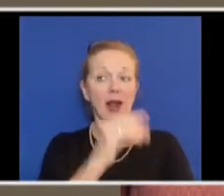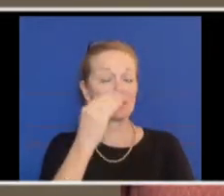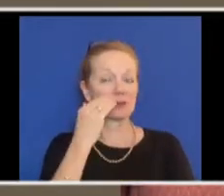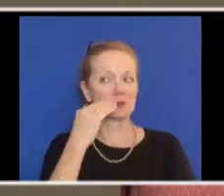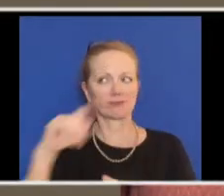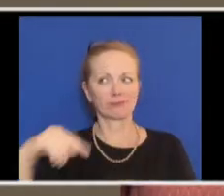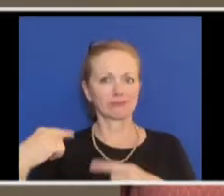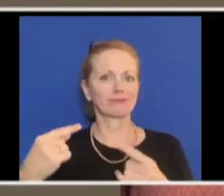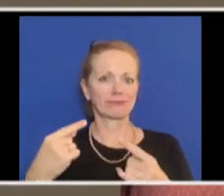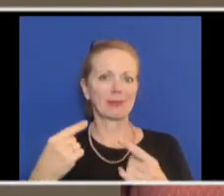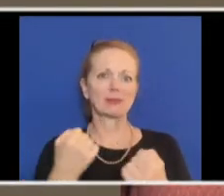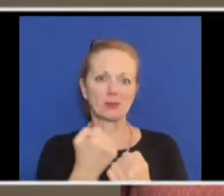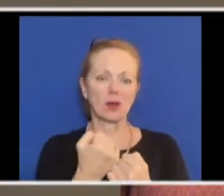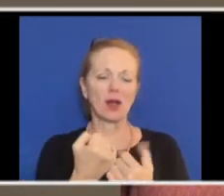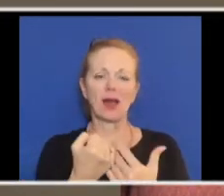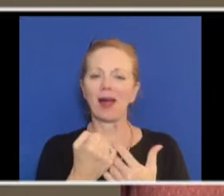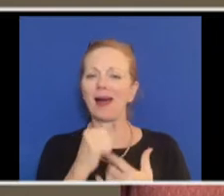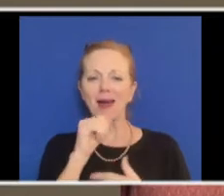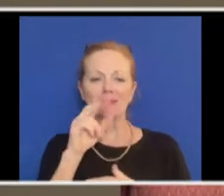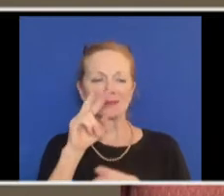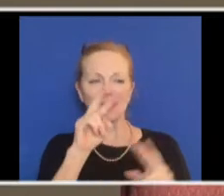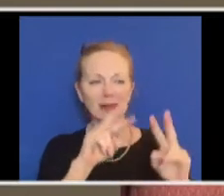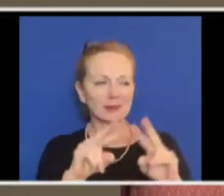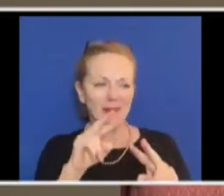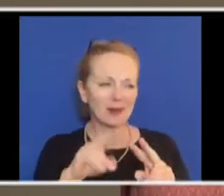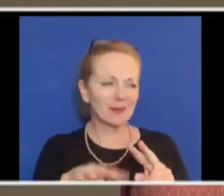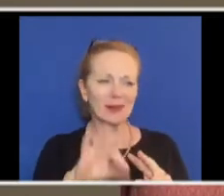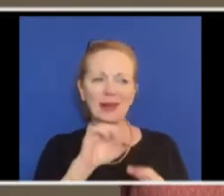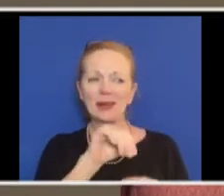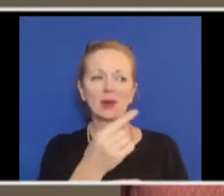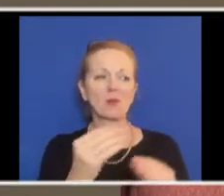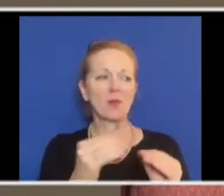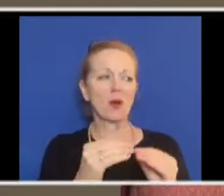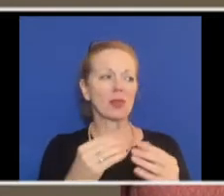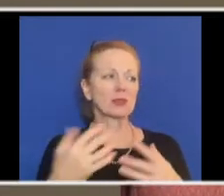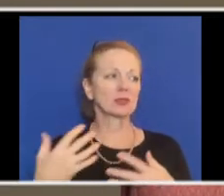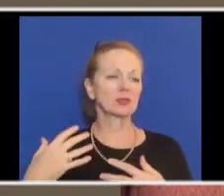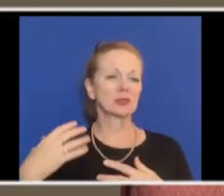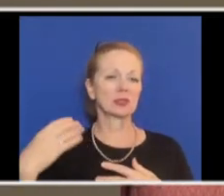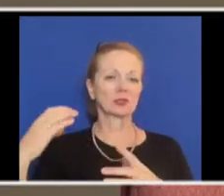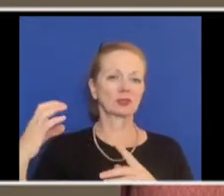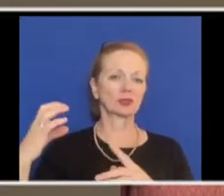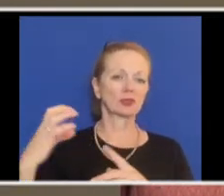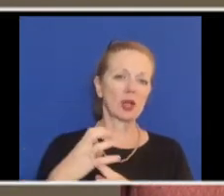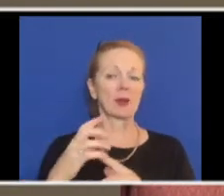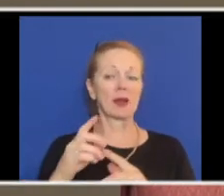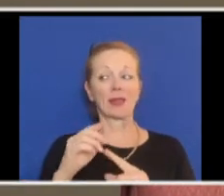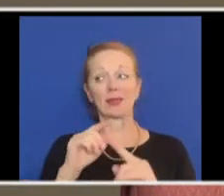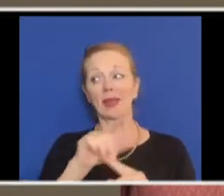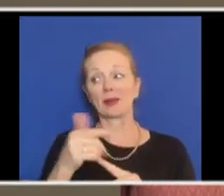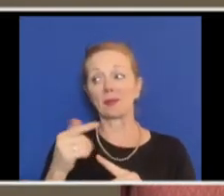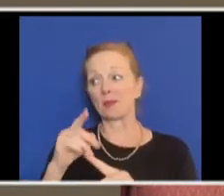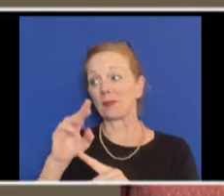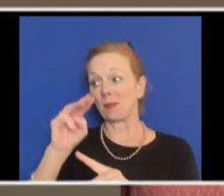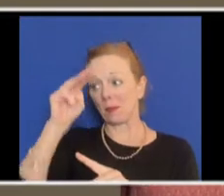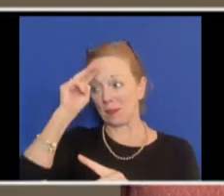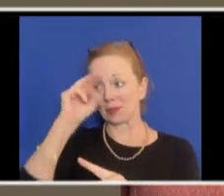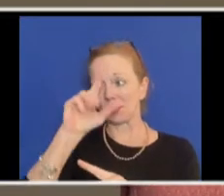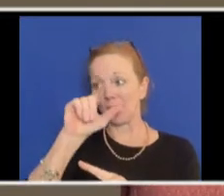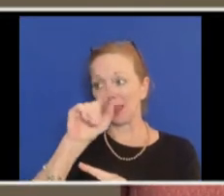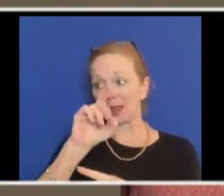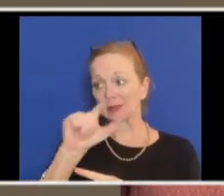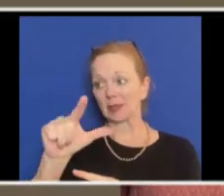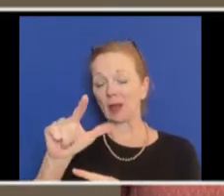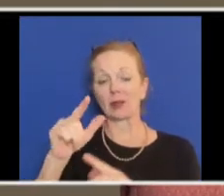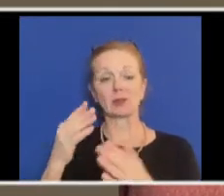any I don't find anyone that is more of a champion than Mr Lansdale who serves on our zoning committee